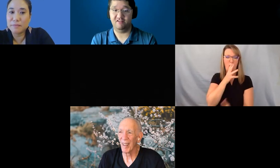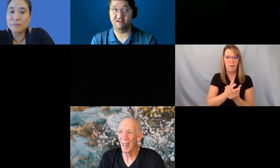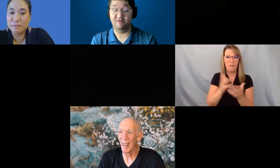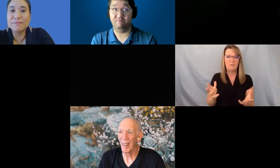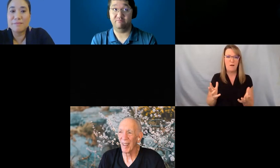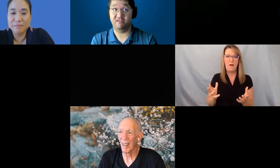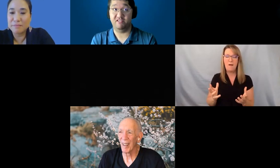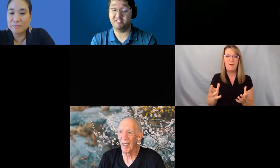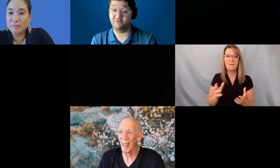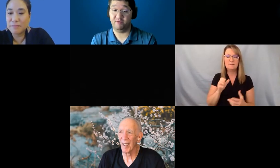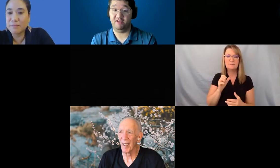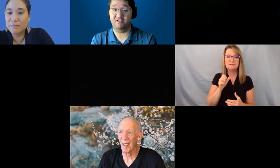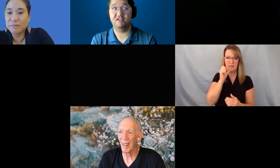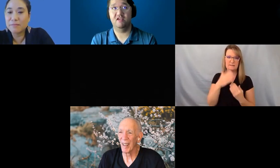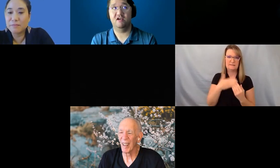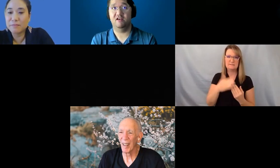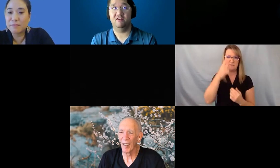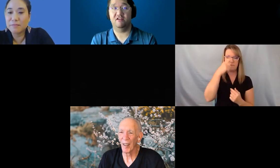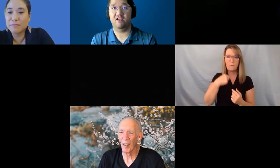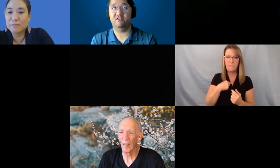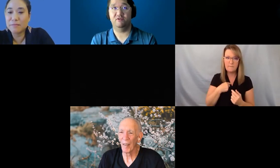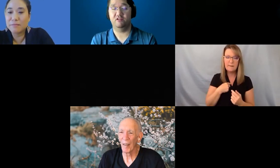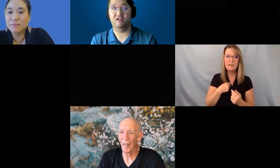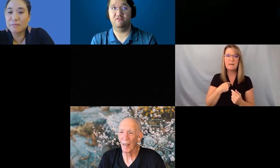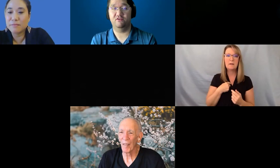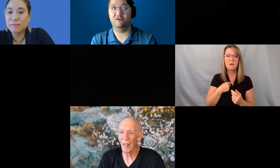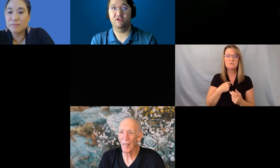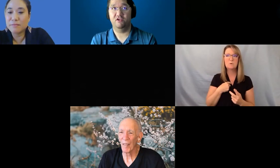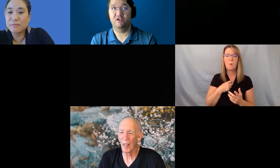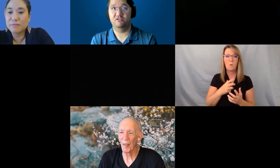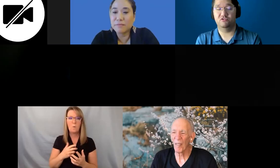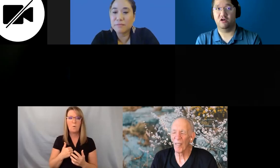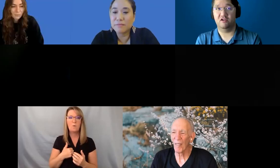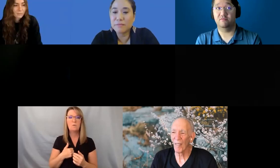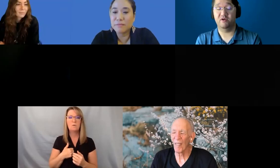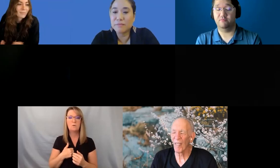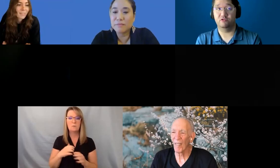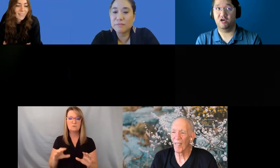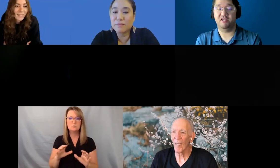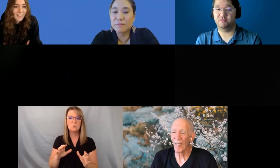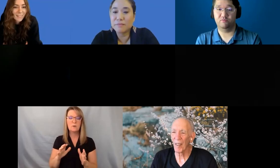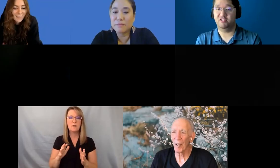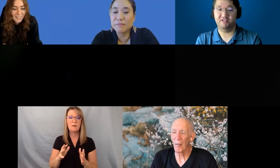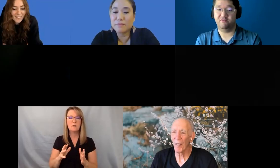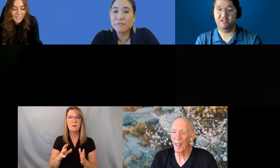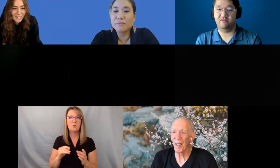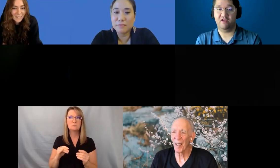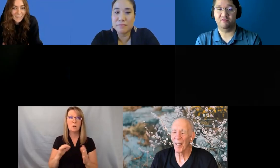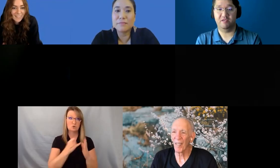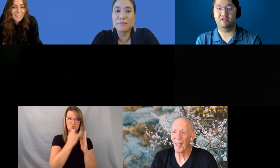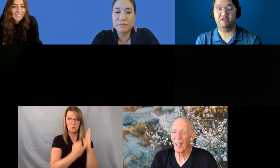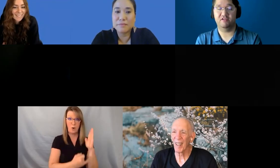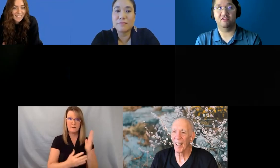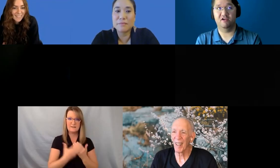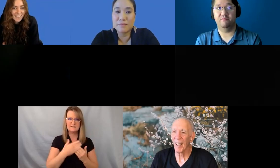um easy for me and i'm having doing a lot of drawing but drawing is really easy to me and